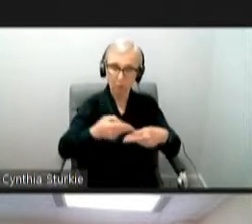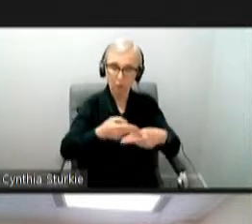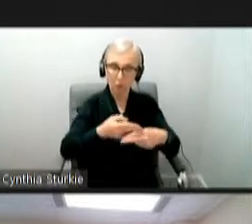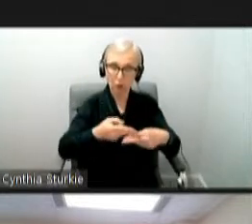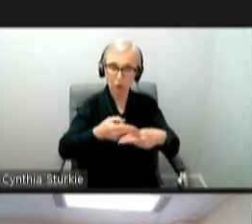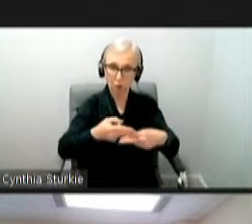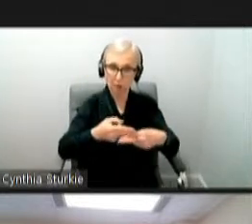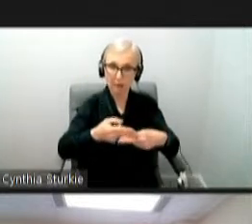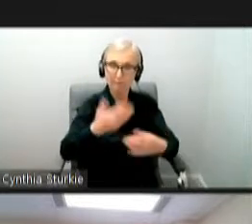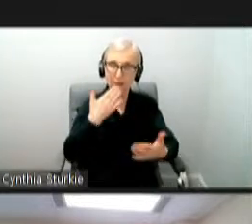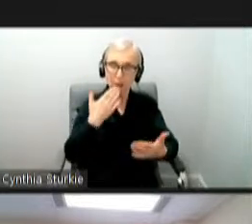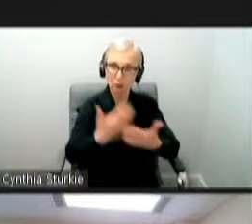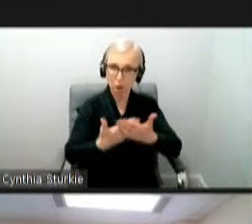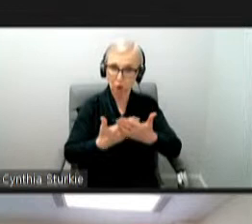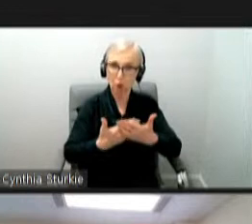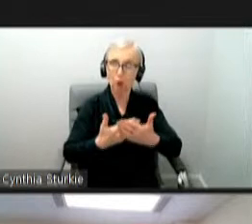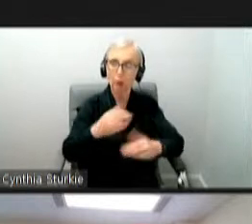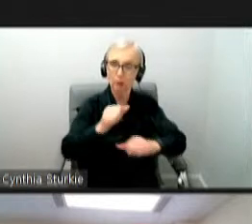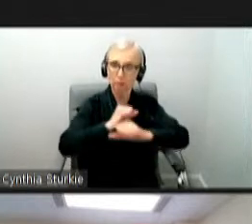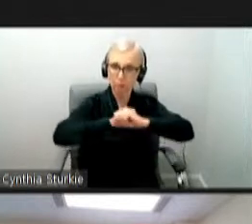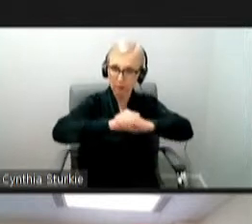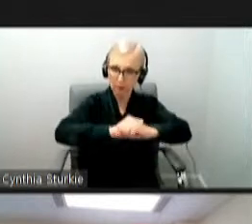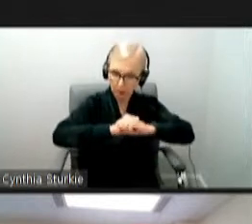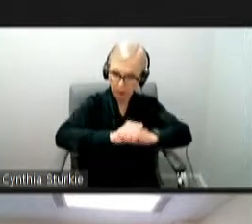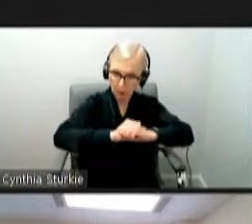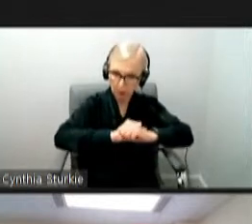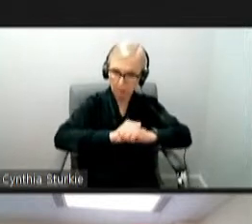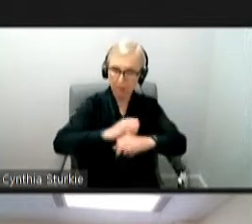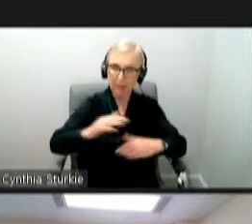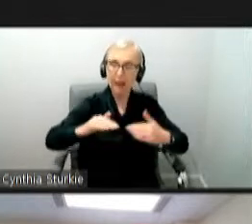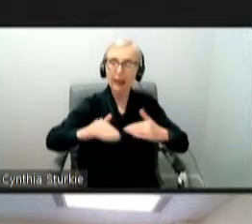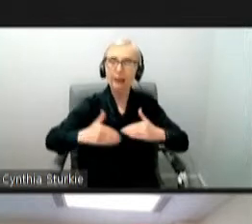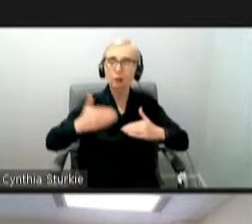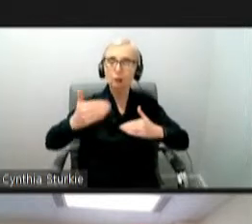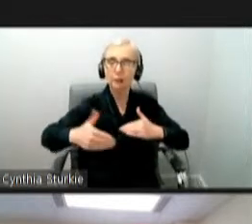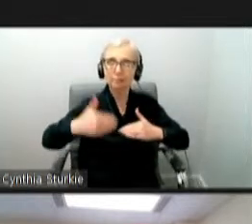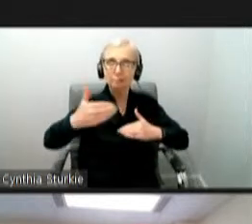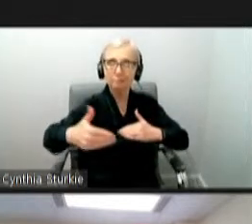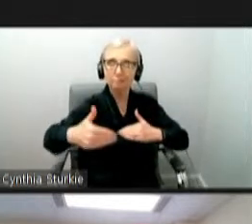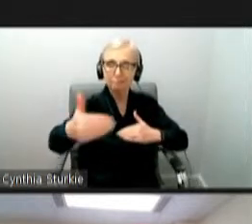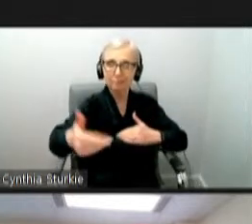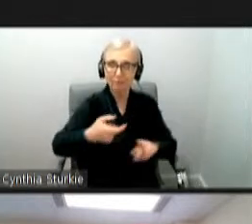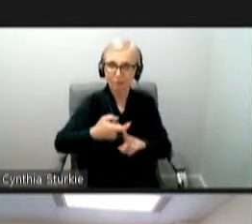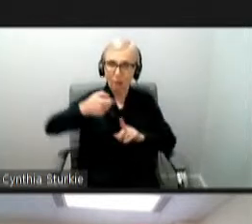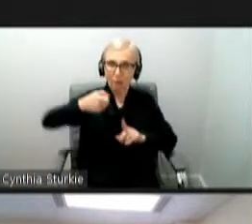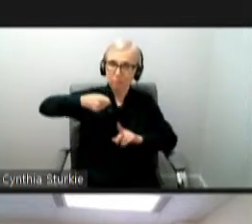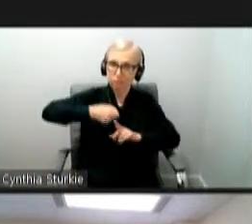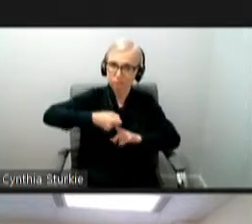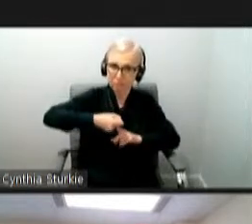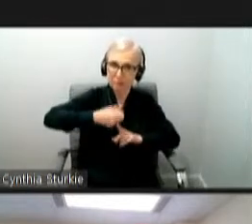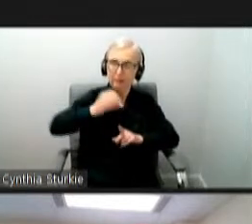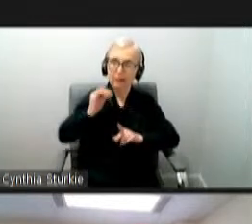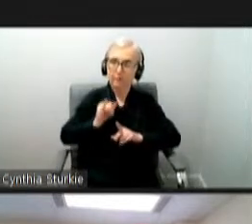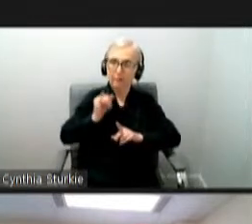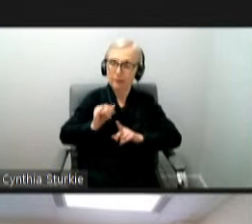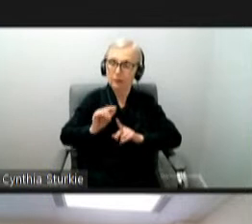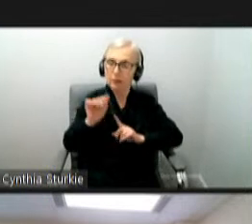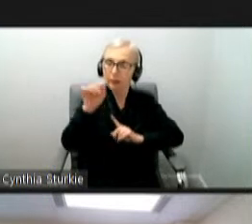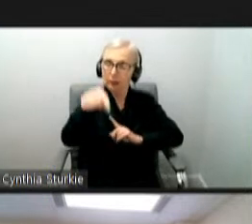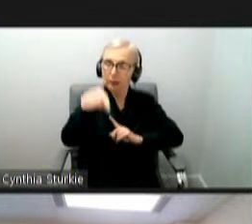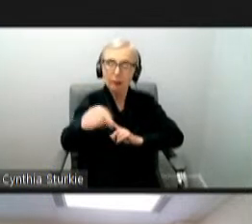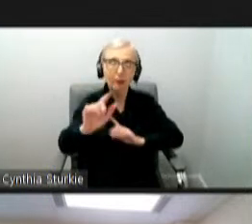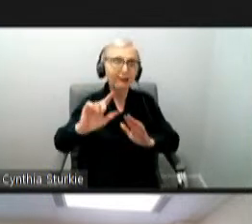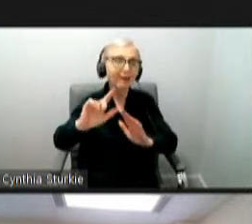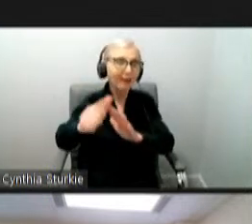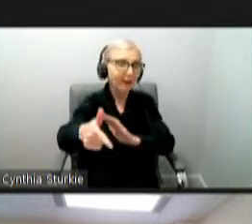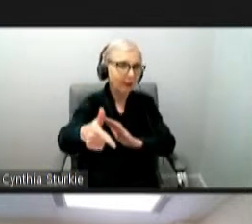is good protection, but what we don't understand is as you get further and further out from that Omicron infection, what your level of protection might be, or your